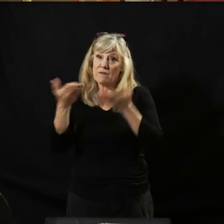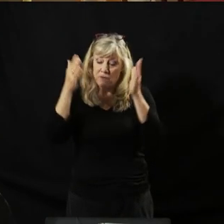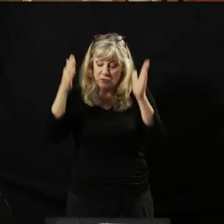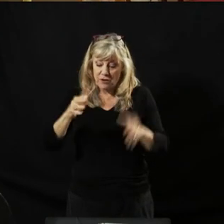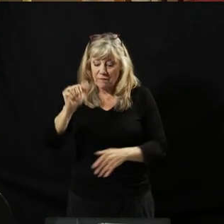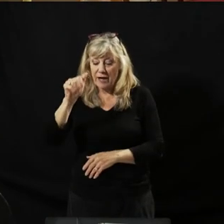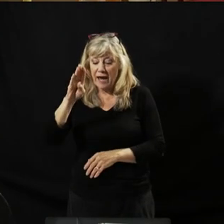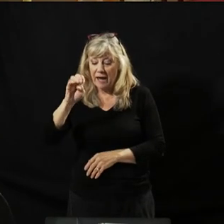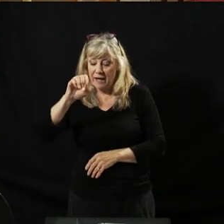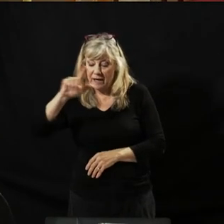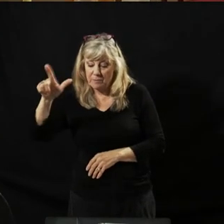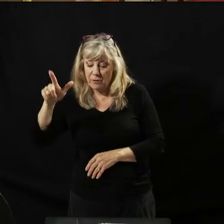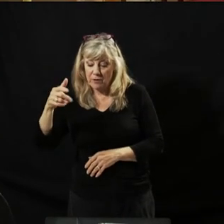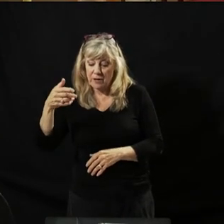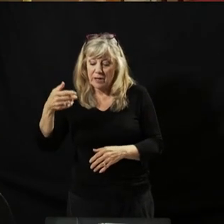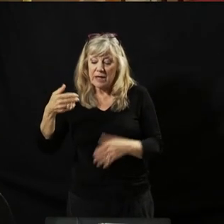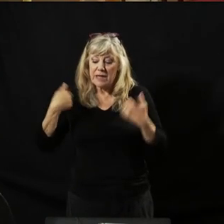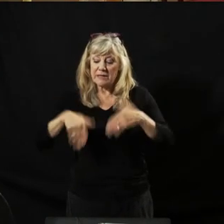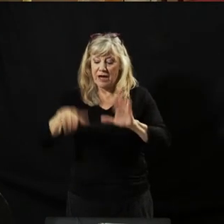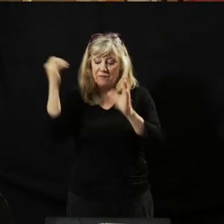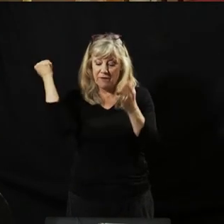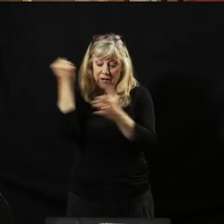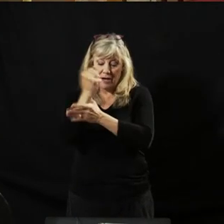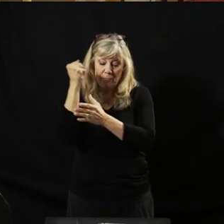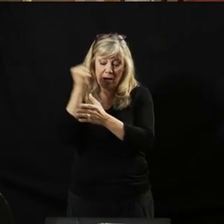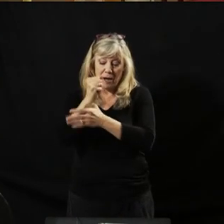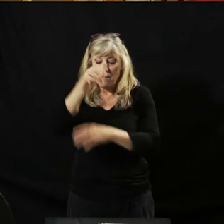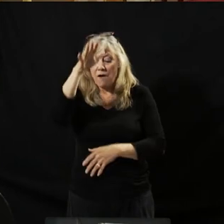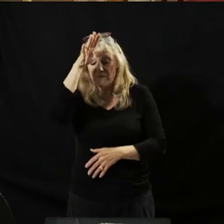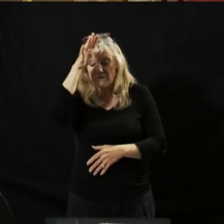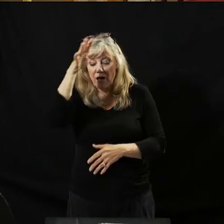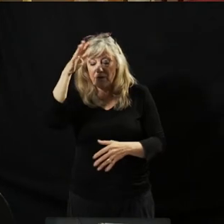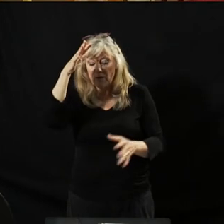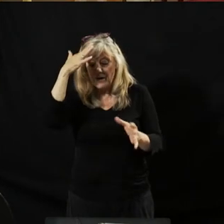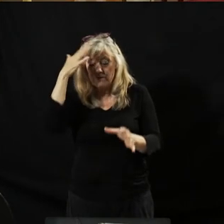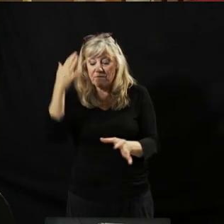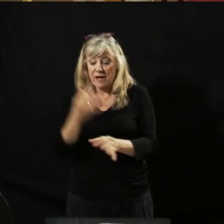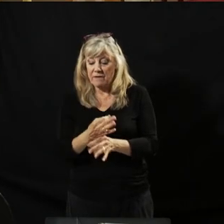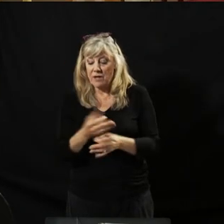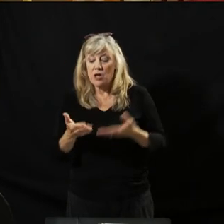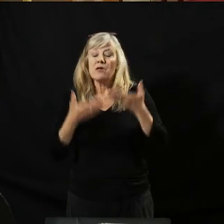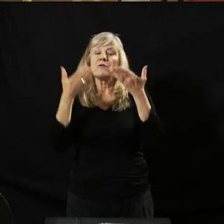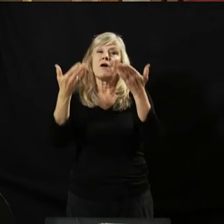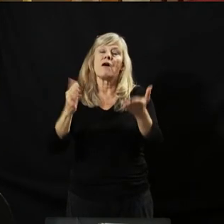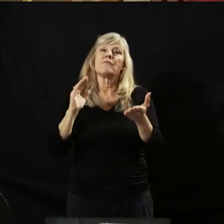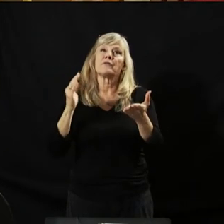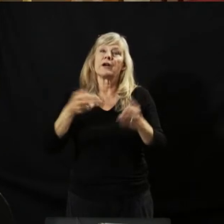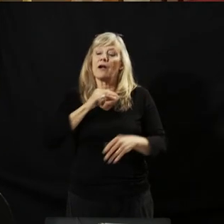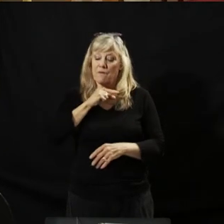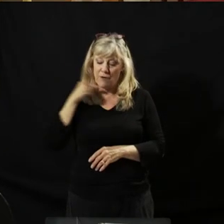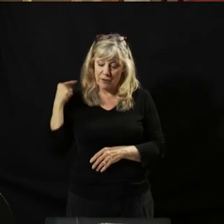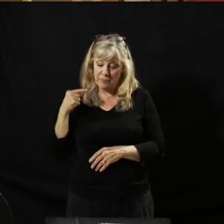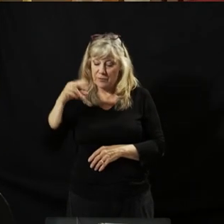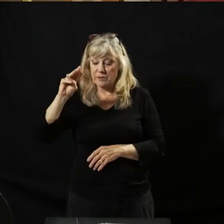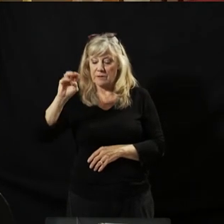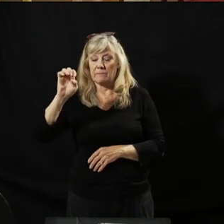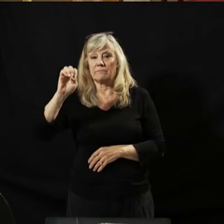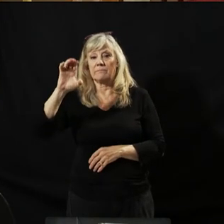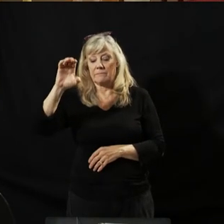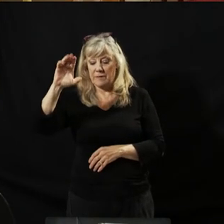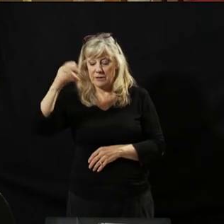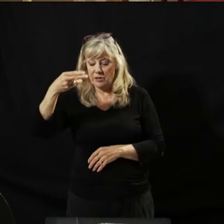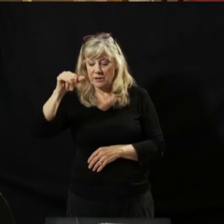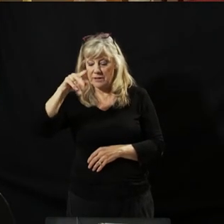Abel the just, the sacrifice of Abraham, our father in faith, and the offering of your high